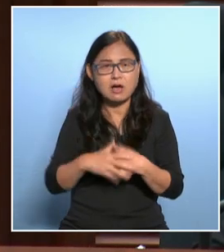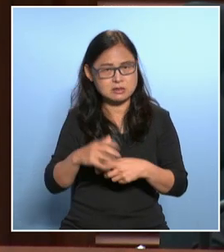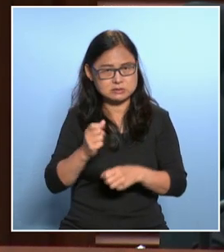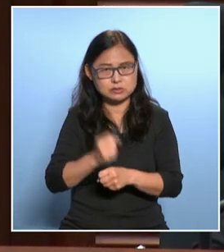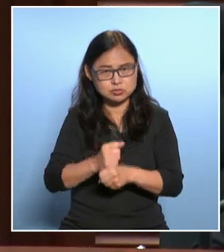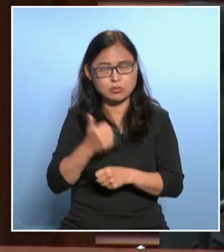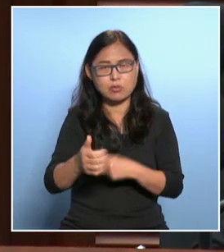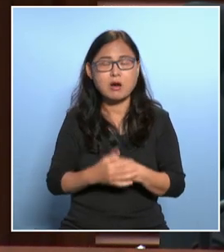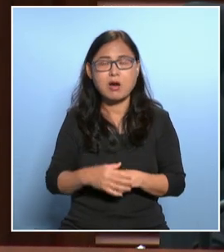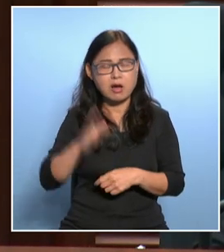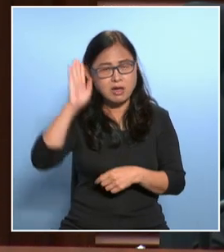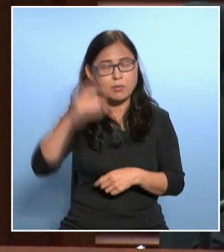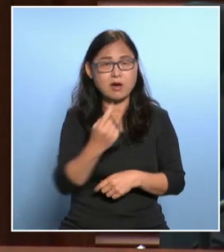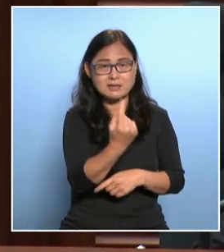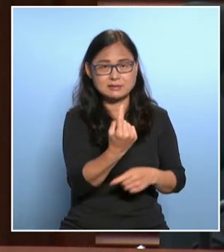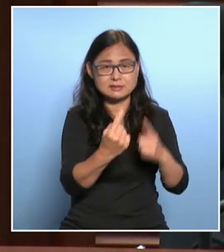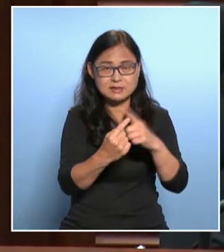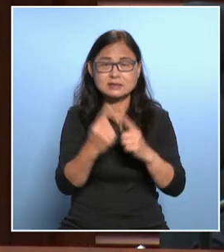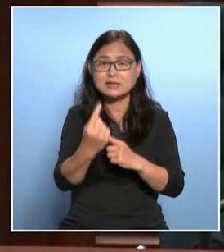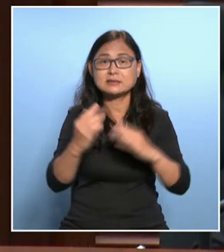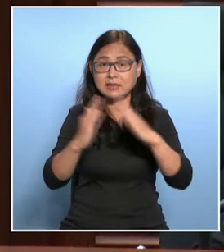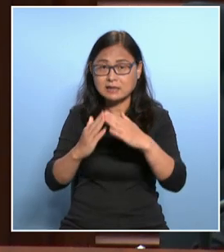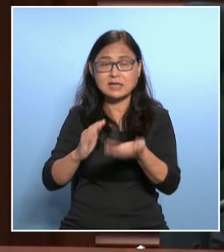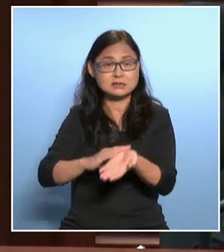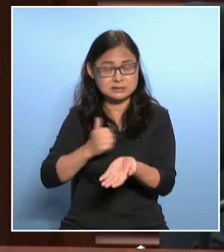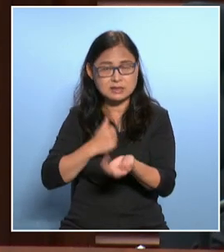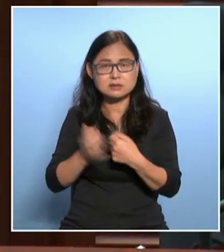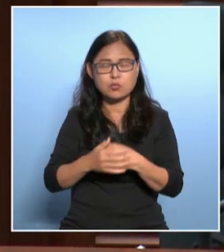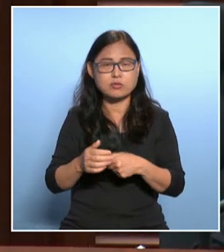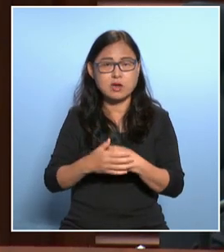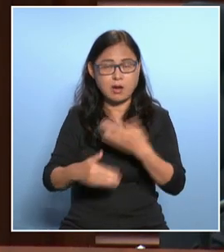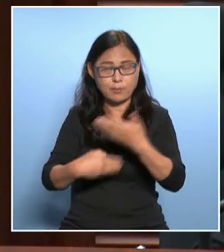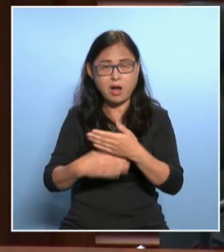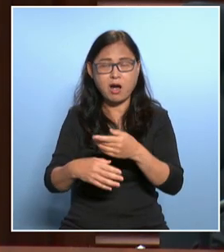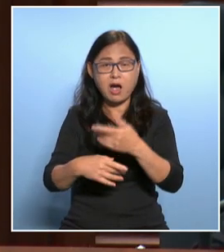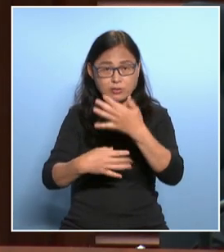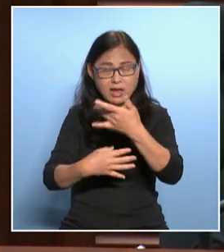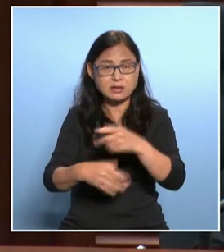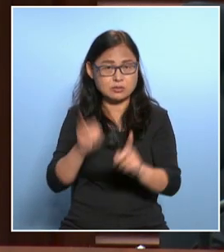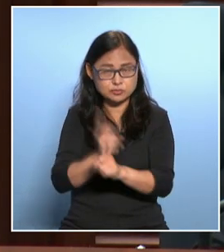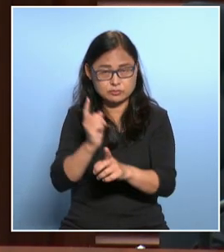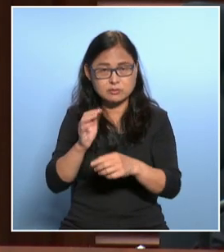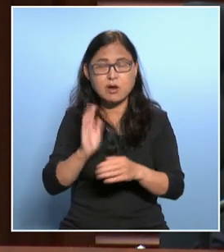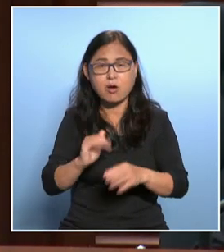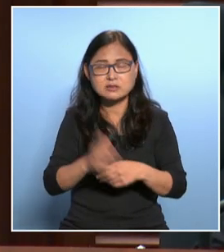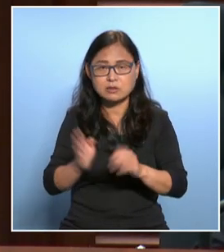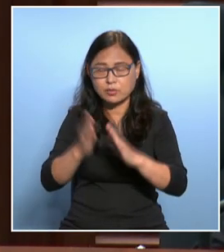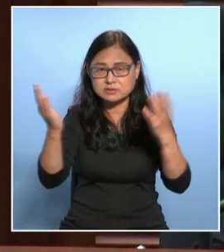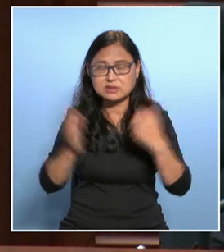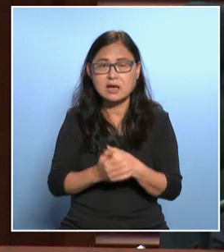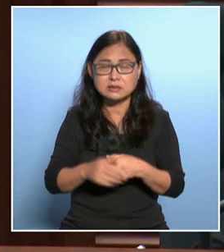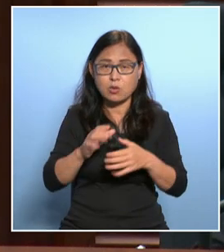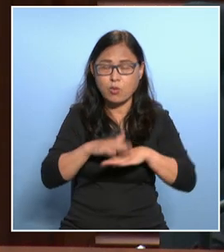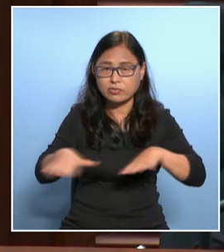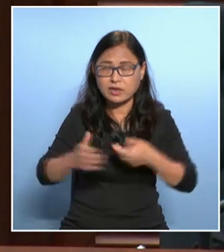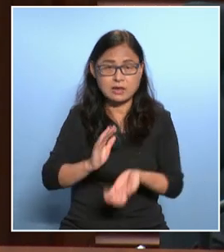from prevention of diseases. We hope that we can roll out the program of one